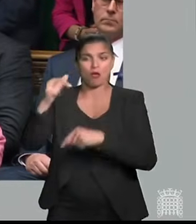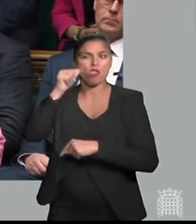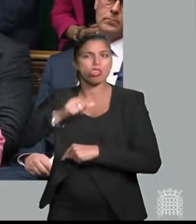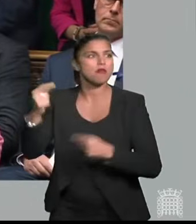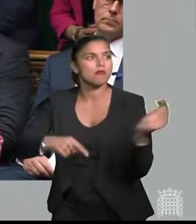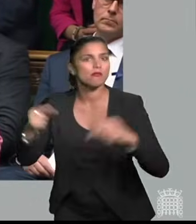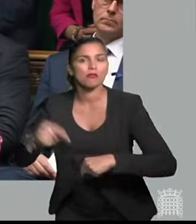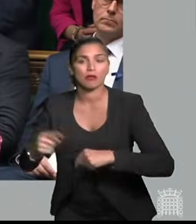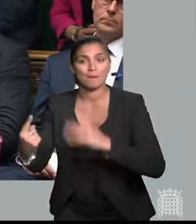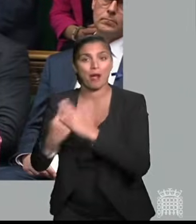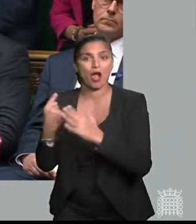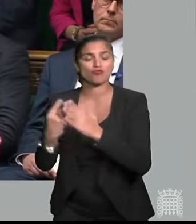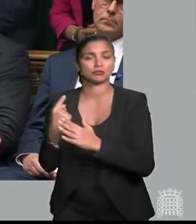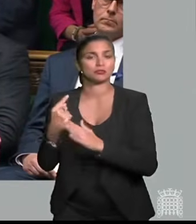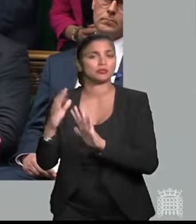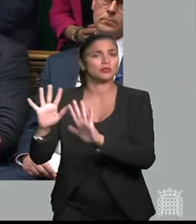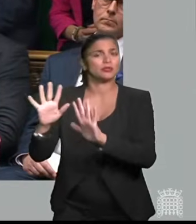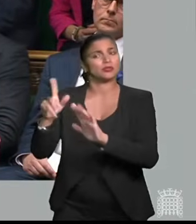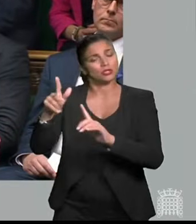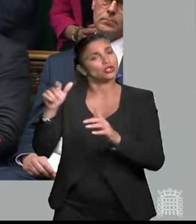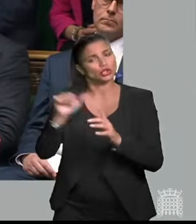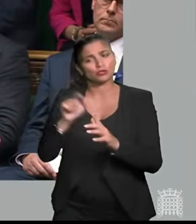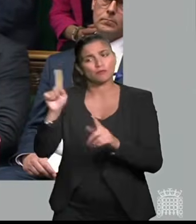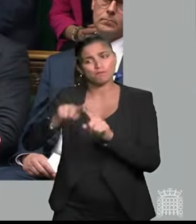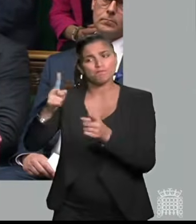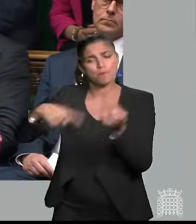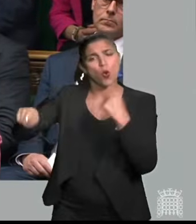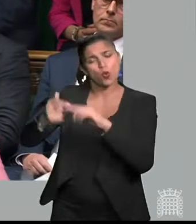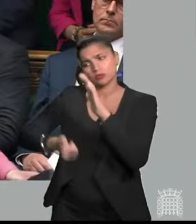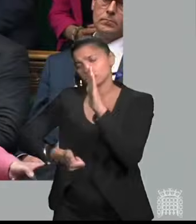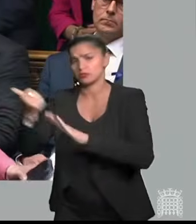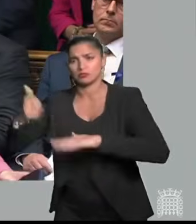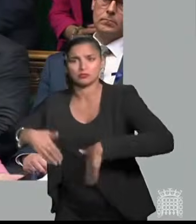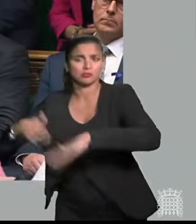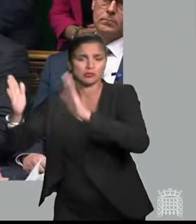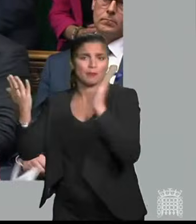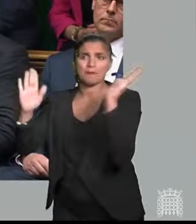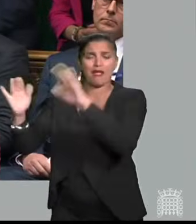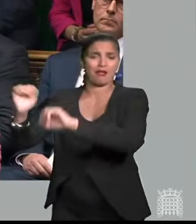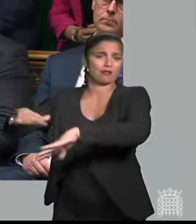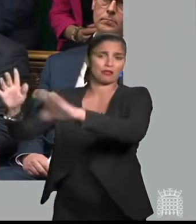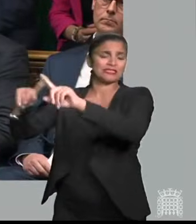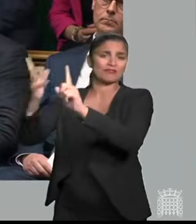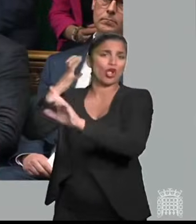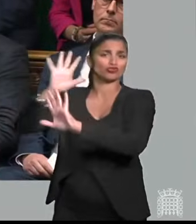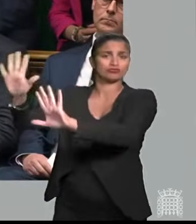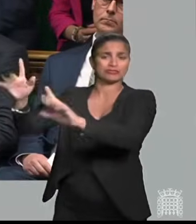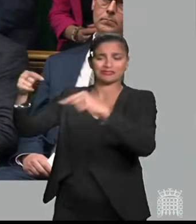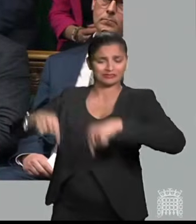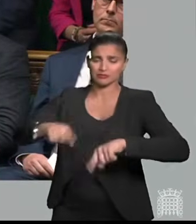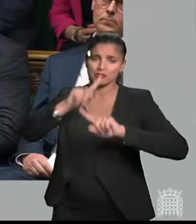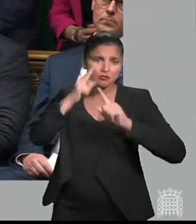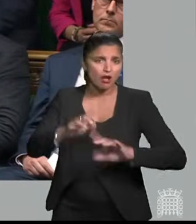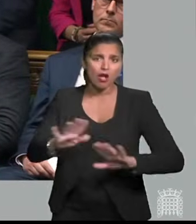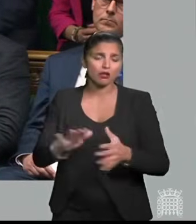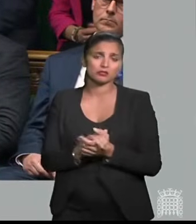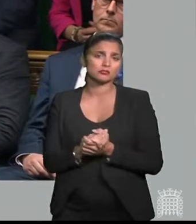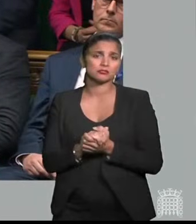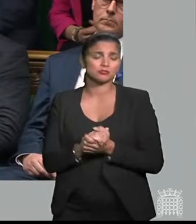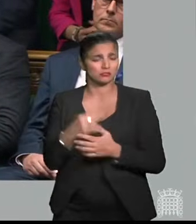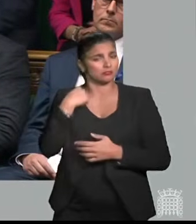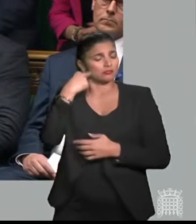My thoughts and sympathies are with Mr Carney's family and friends, and all my constituents affected by this heinous